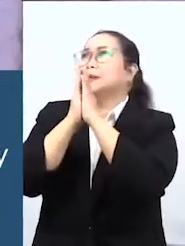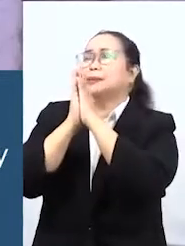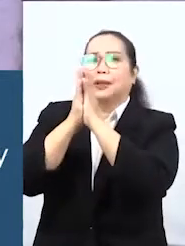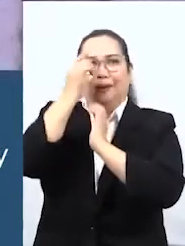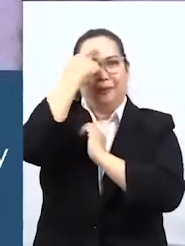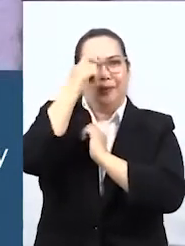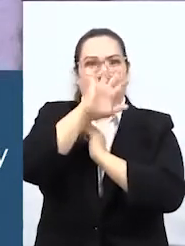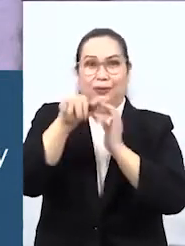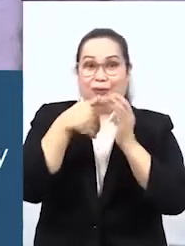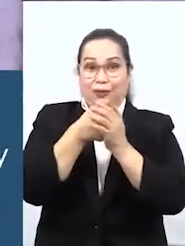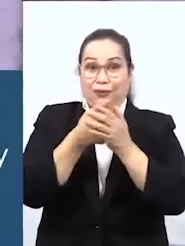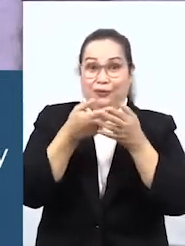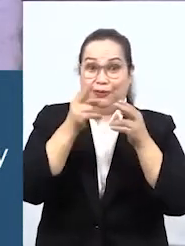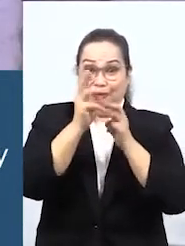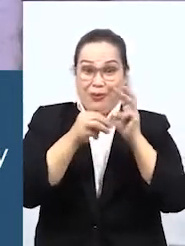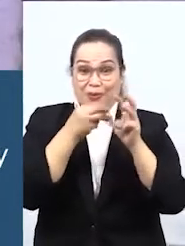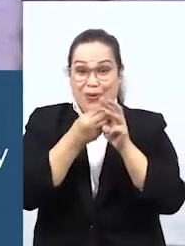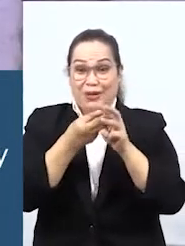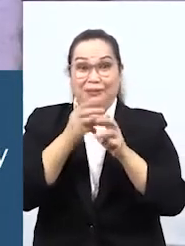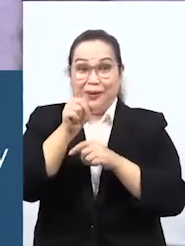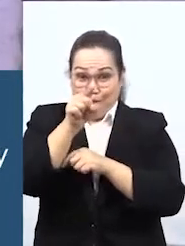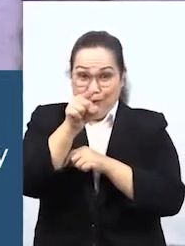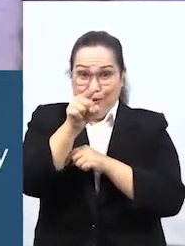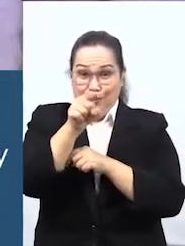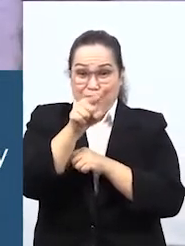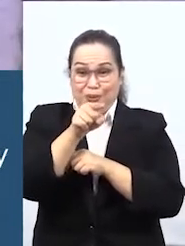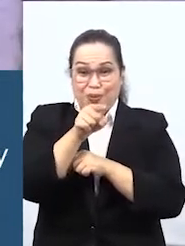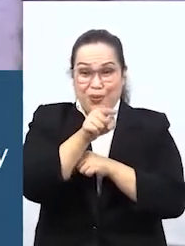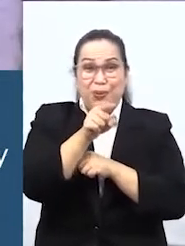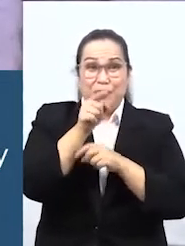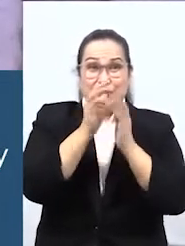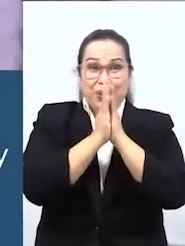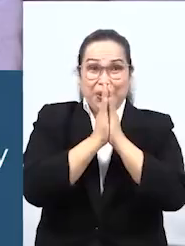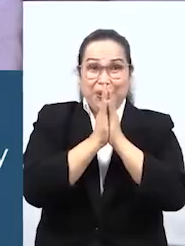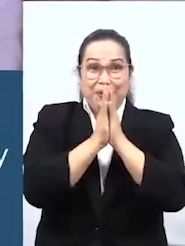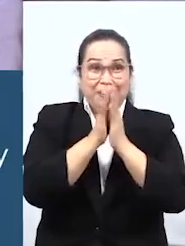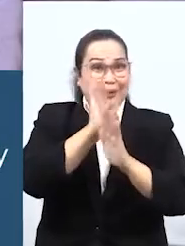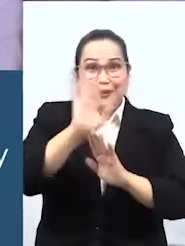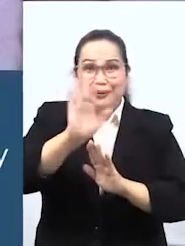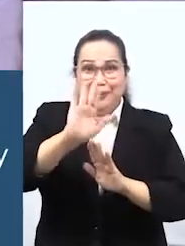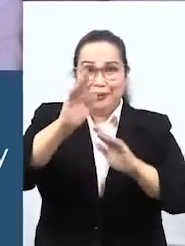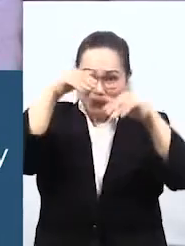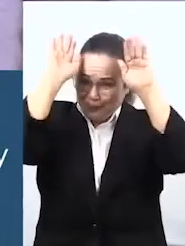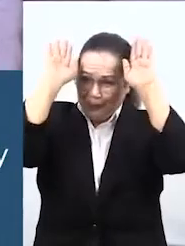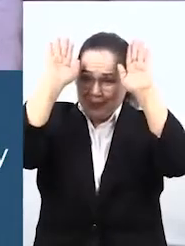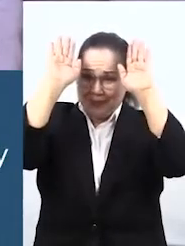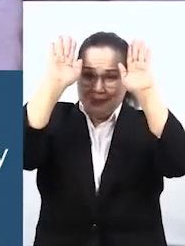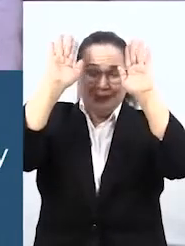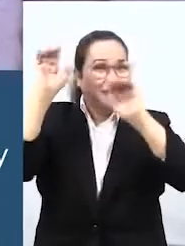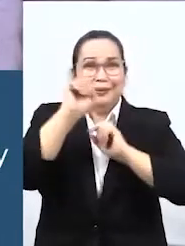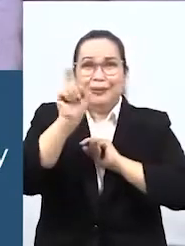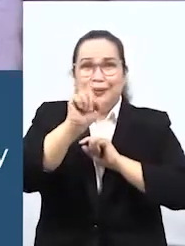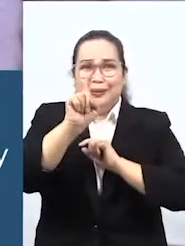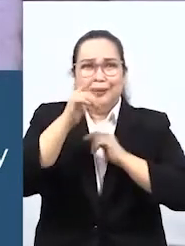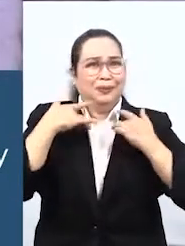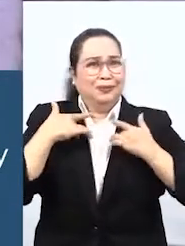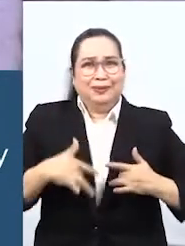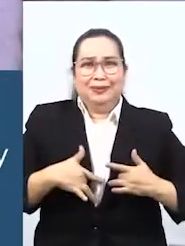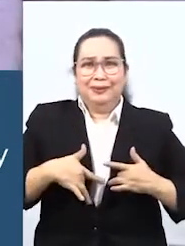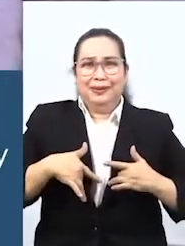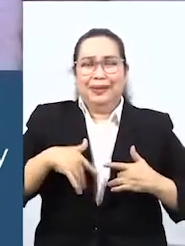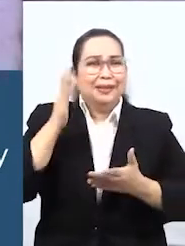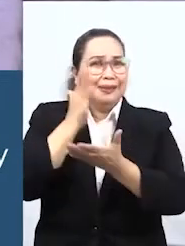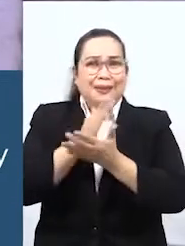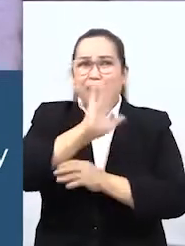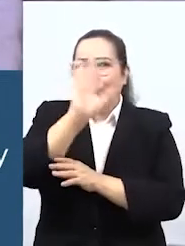world that's why he says you pray and do not give up Don't lose heart some